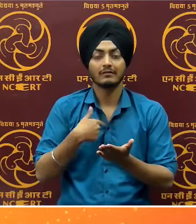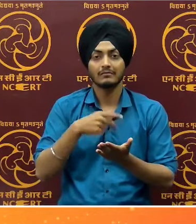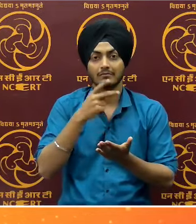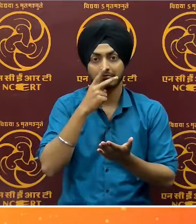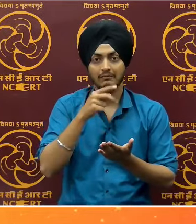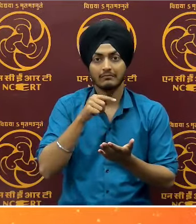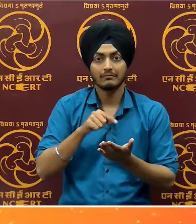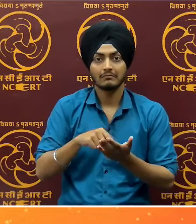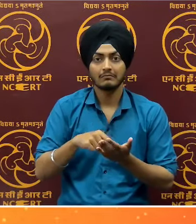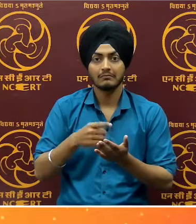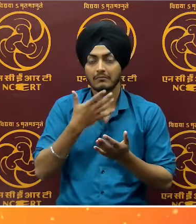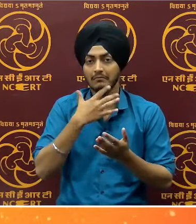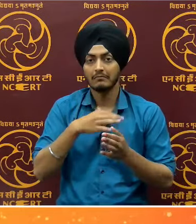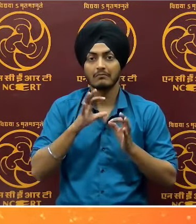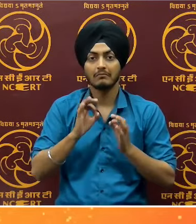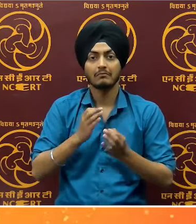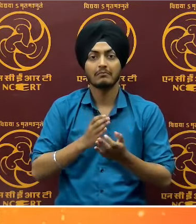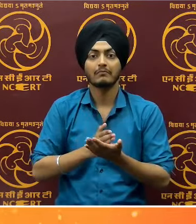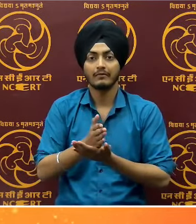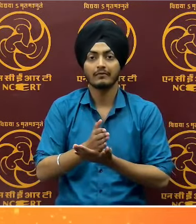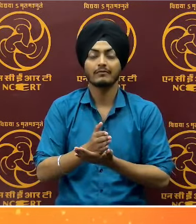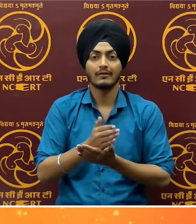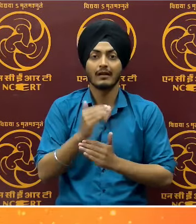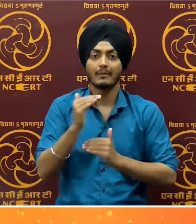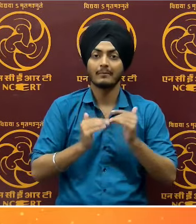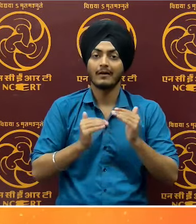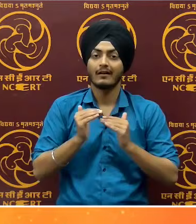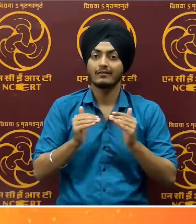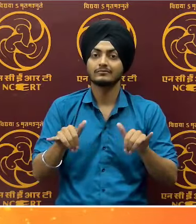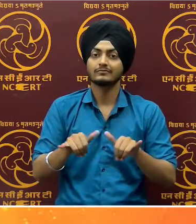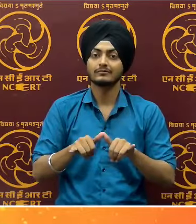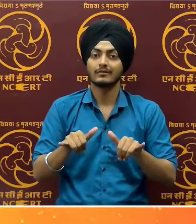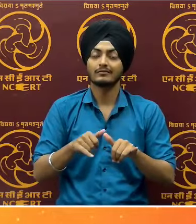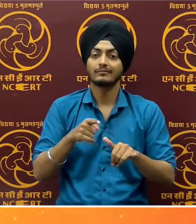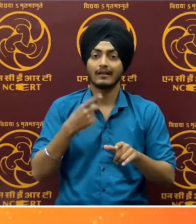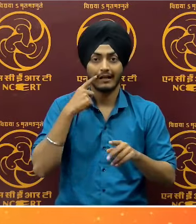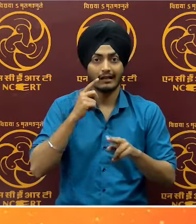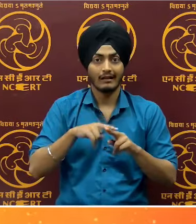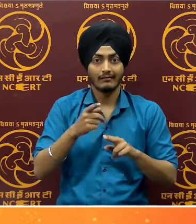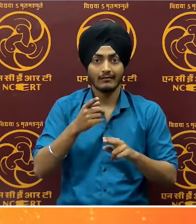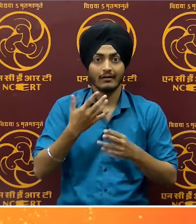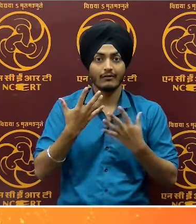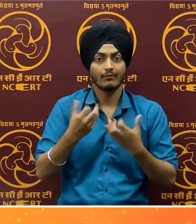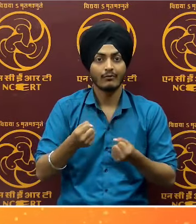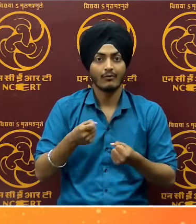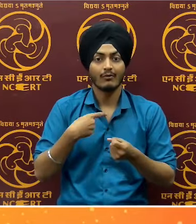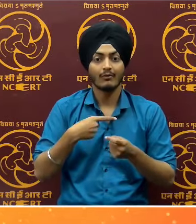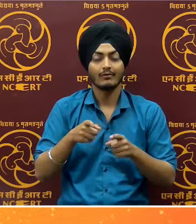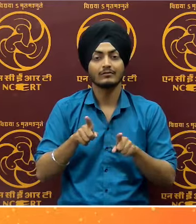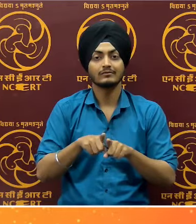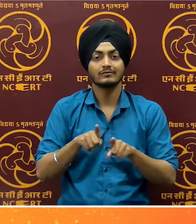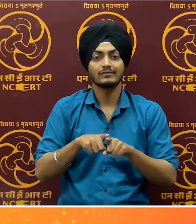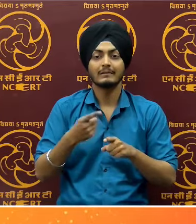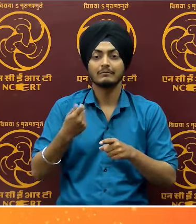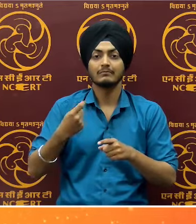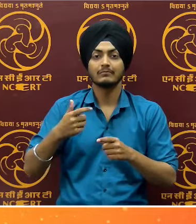efficient manner and in a balanced manner. So, there is a need for land reforms and equity also,